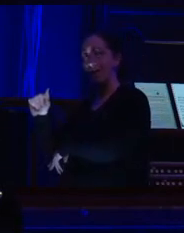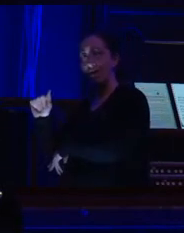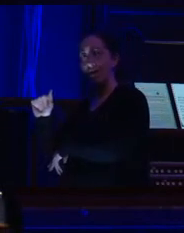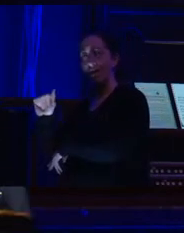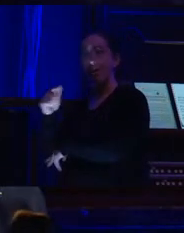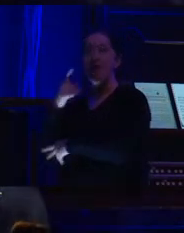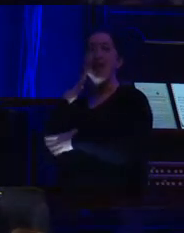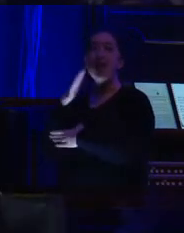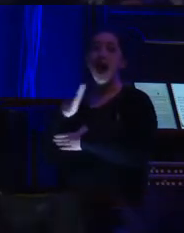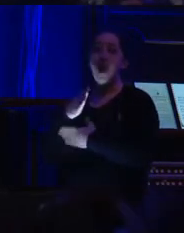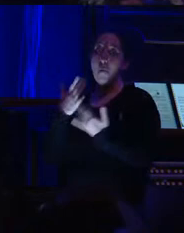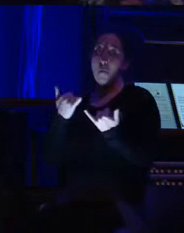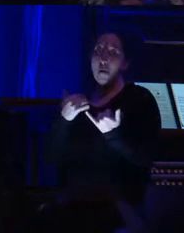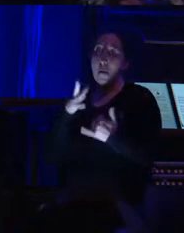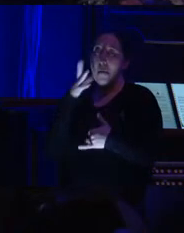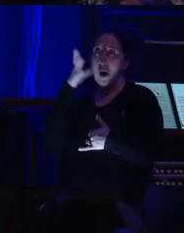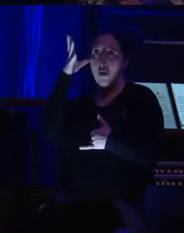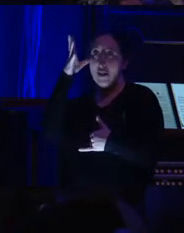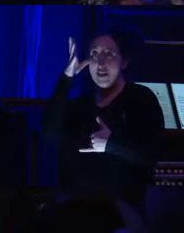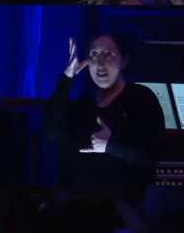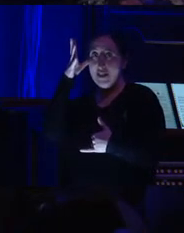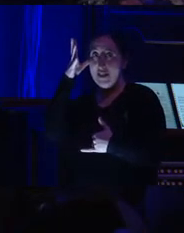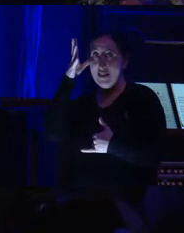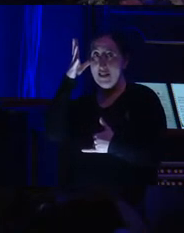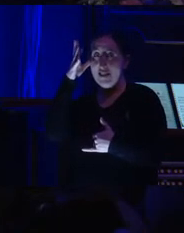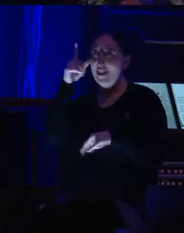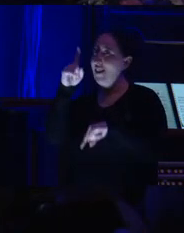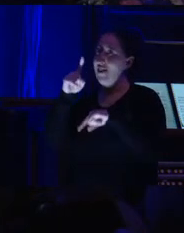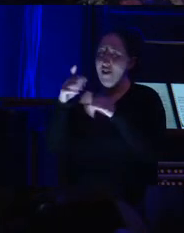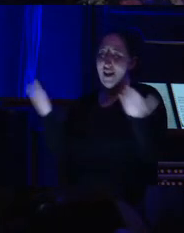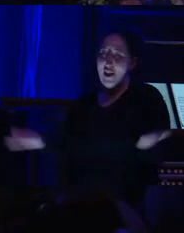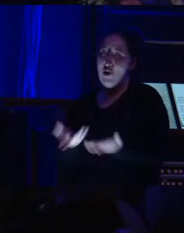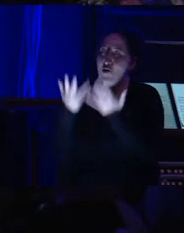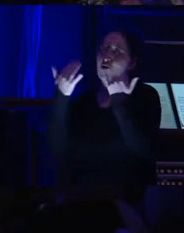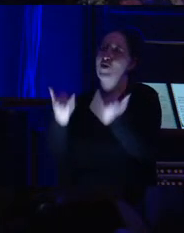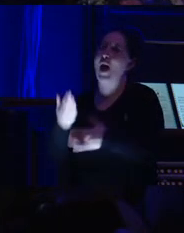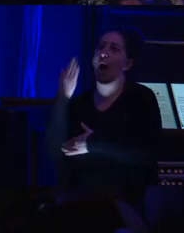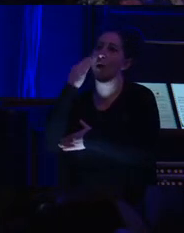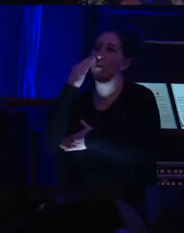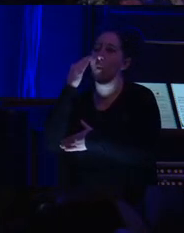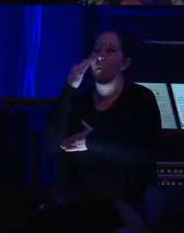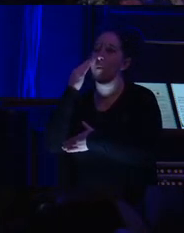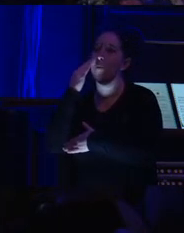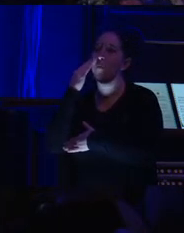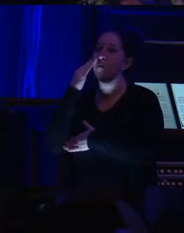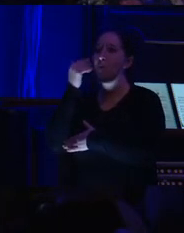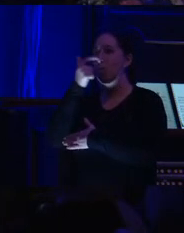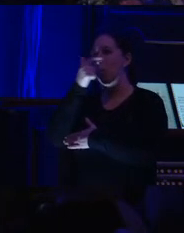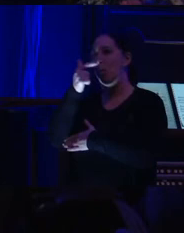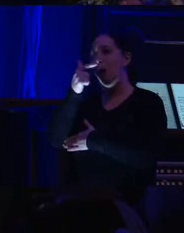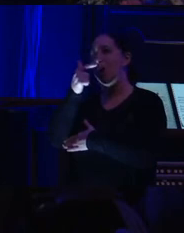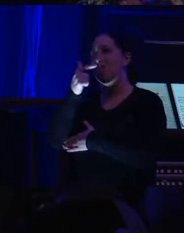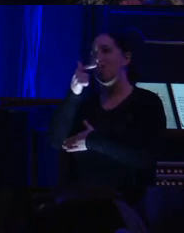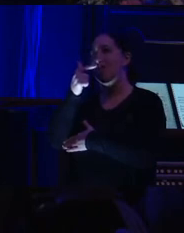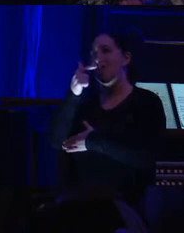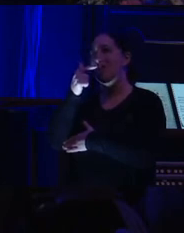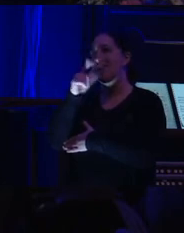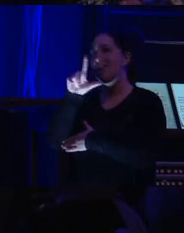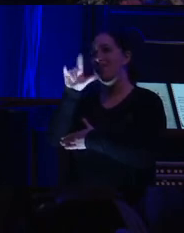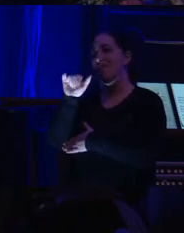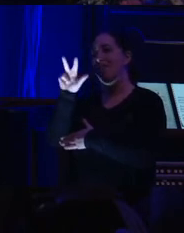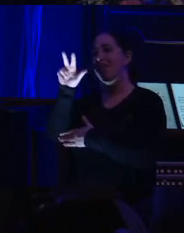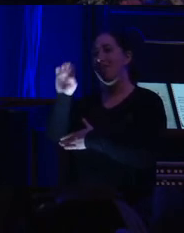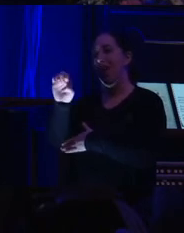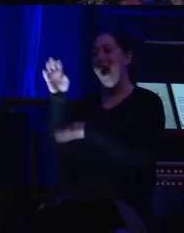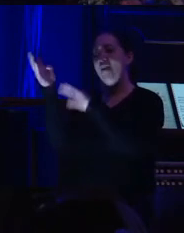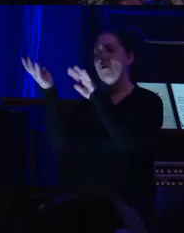And now my parents, although they cannot be with us today, I know that they're watching via live stream.